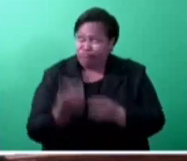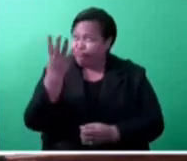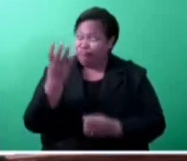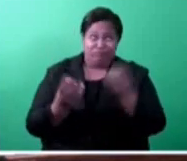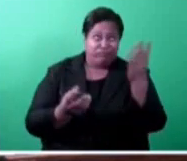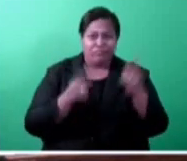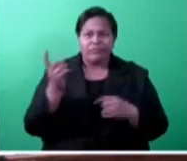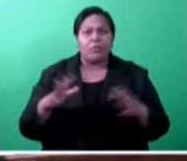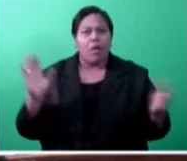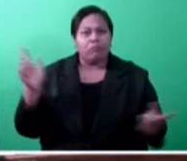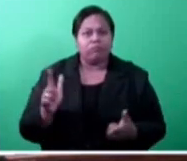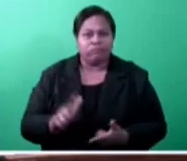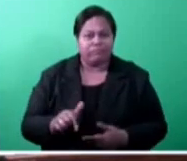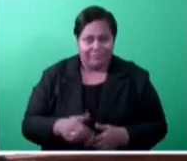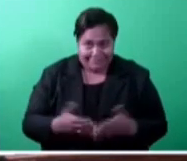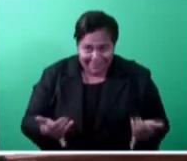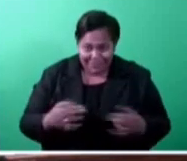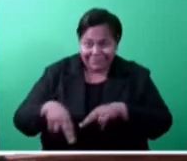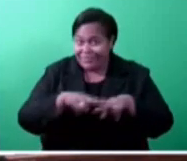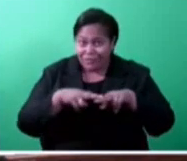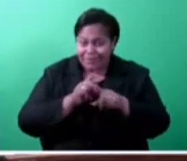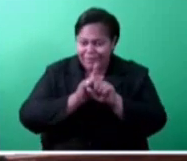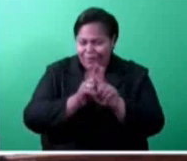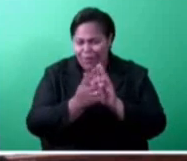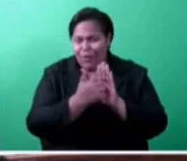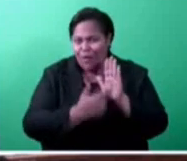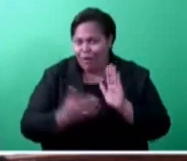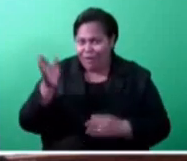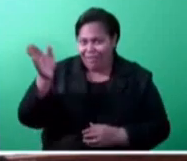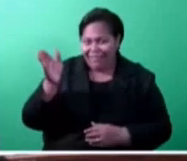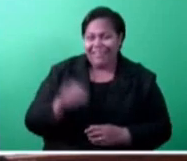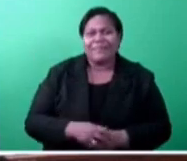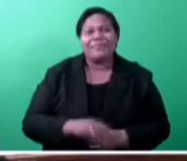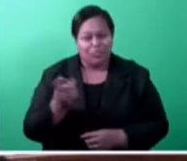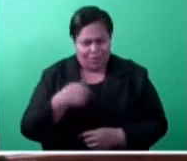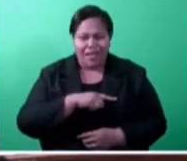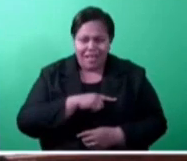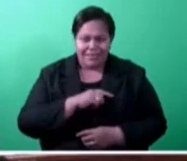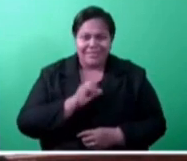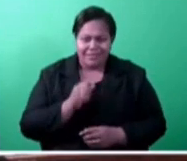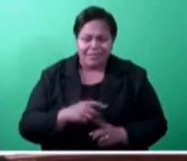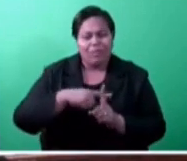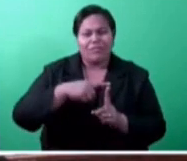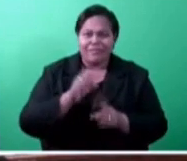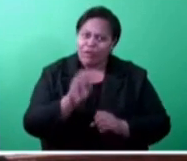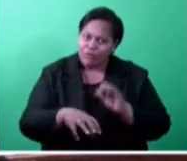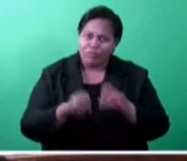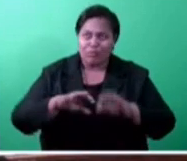of carbon dioxide equivalent, making it a key contributor to the global fight against climate